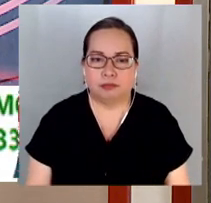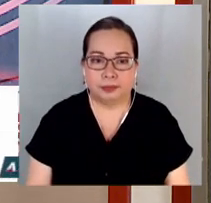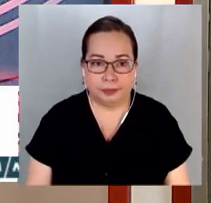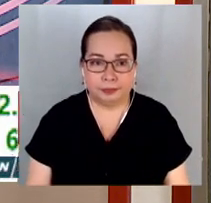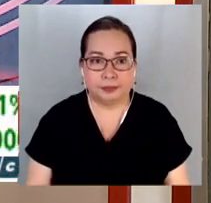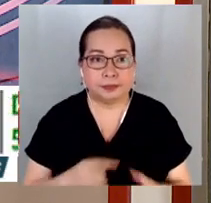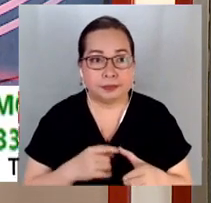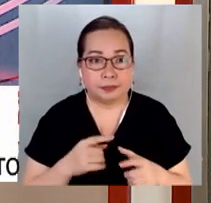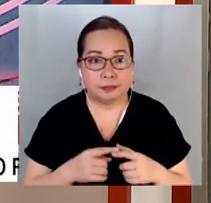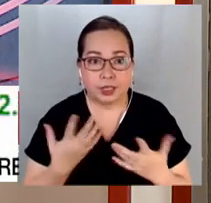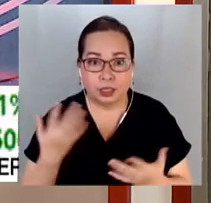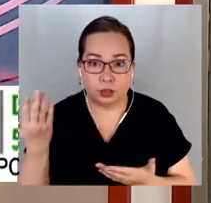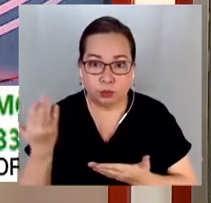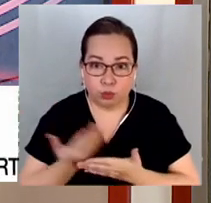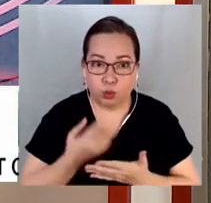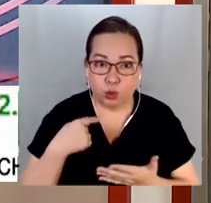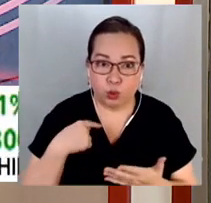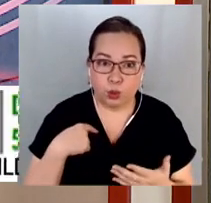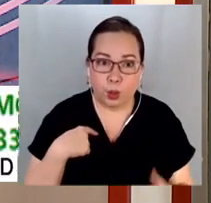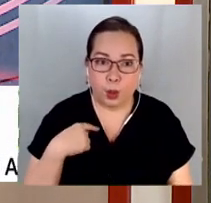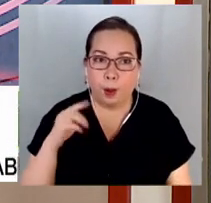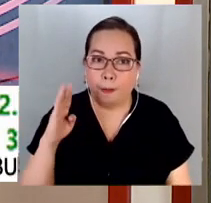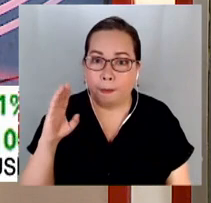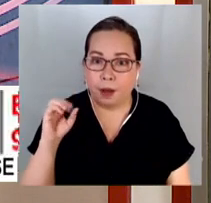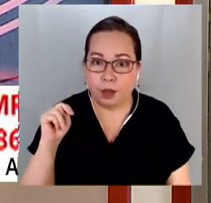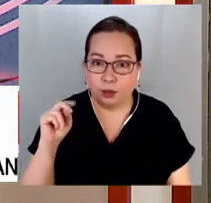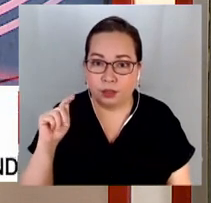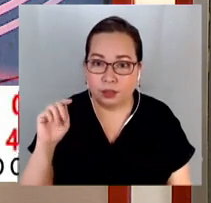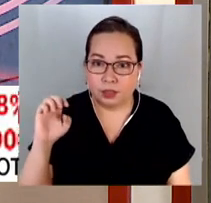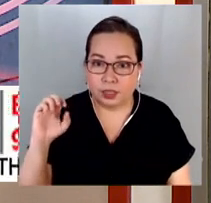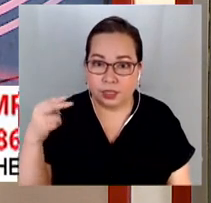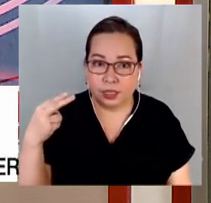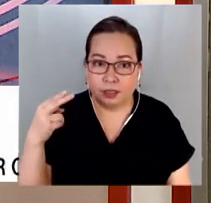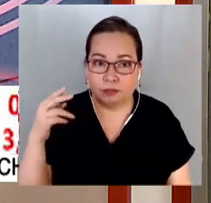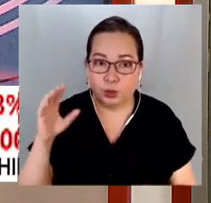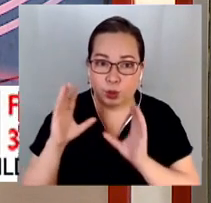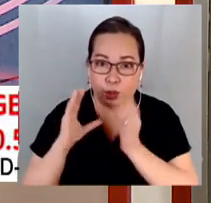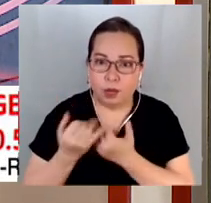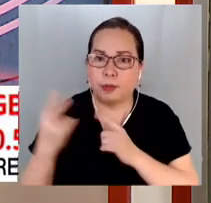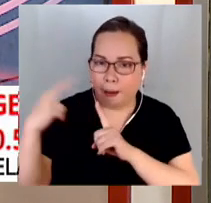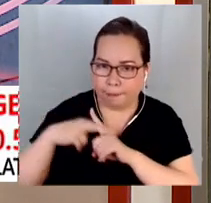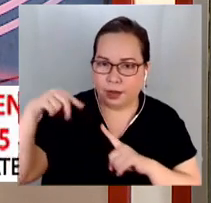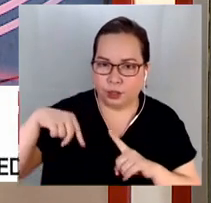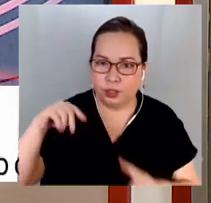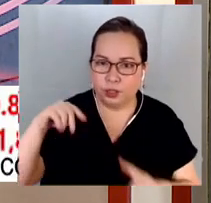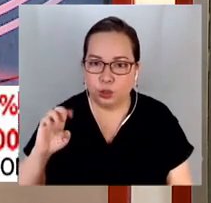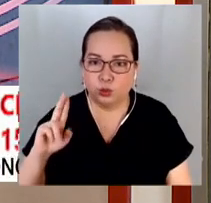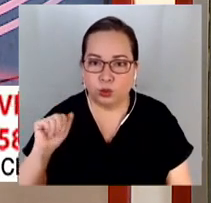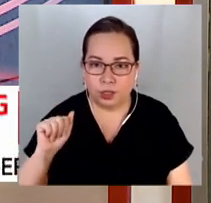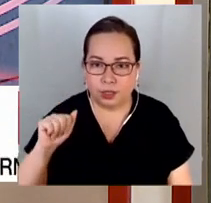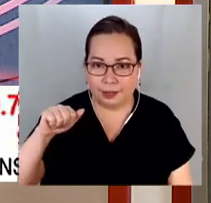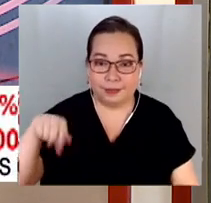And we have this just in. An India-based biotech firm has applied for emergency use authorization in the Philippines for its COVID-19